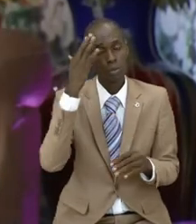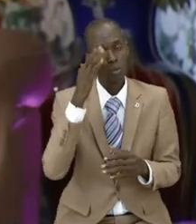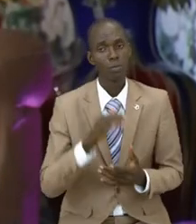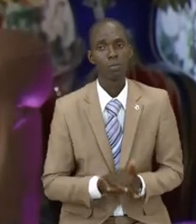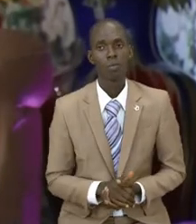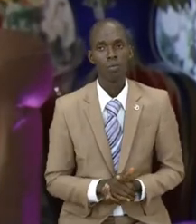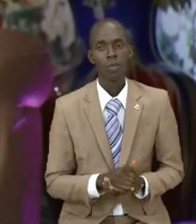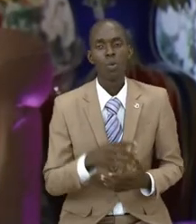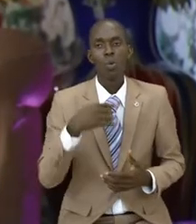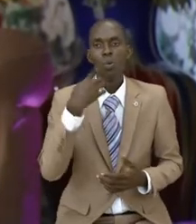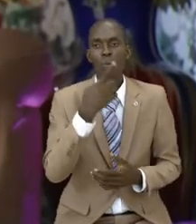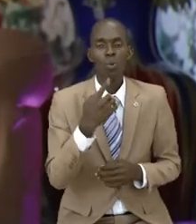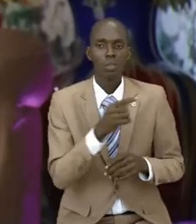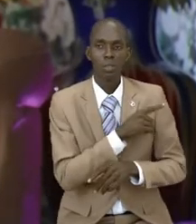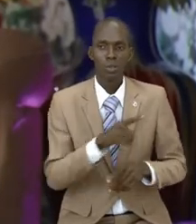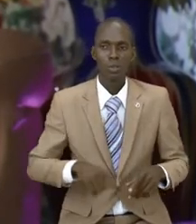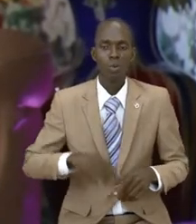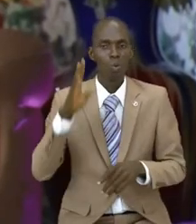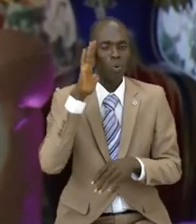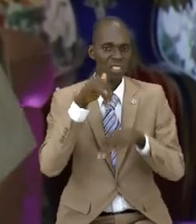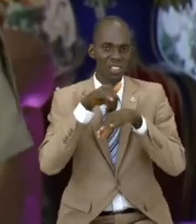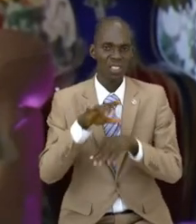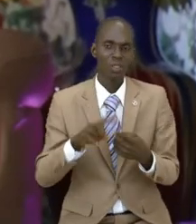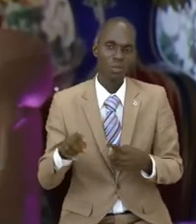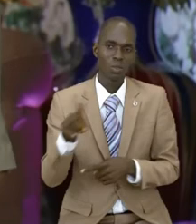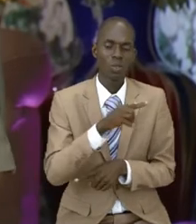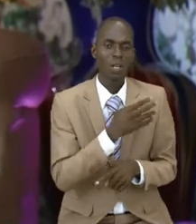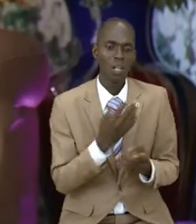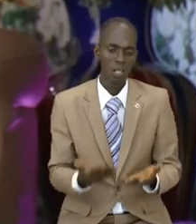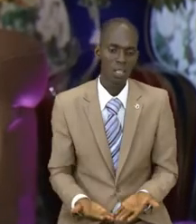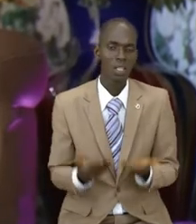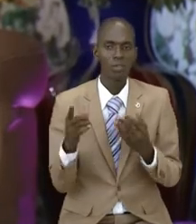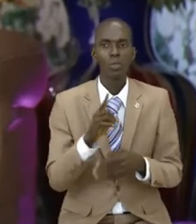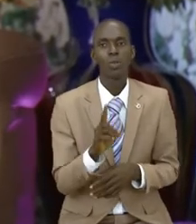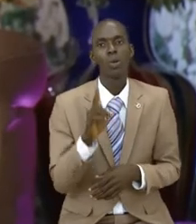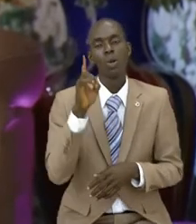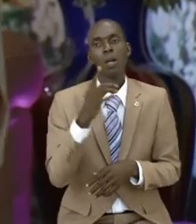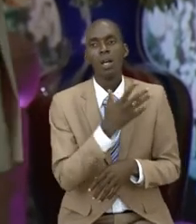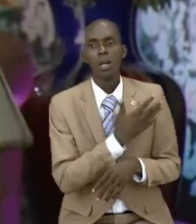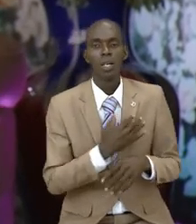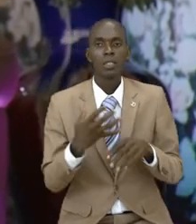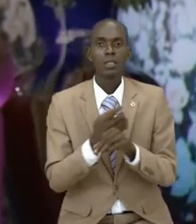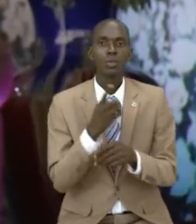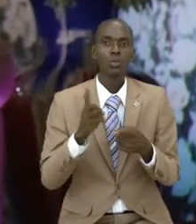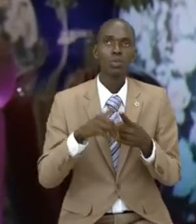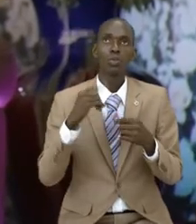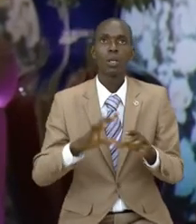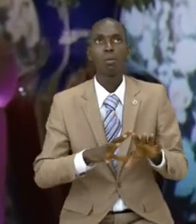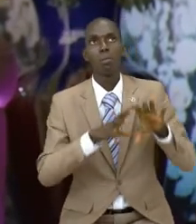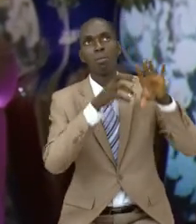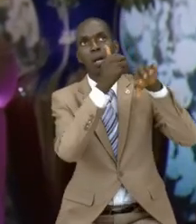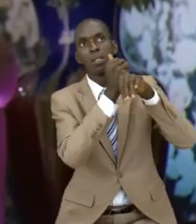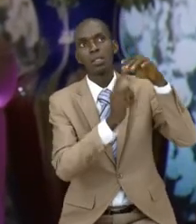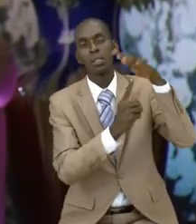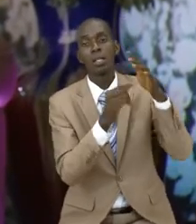who the Lord will send to you and lift you up and take you to the mountaintop. That's the reason